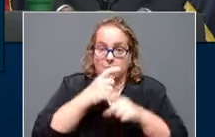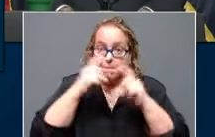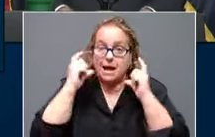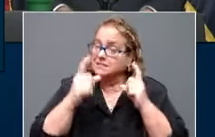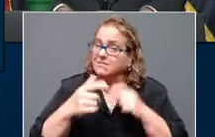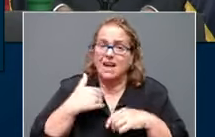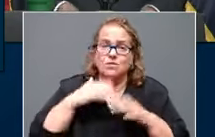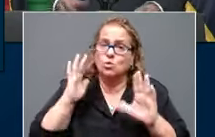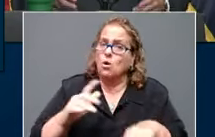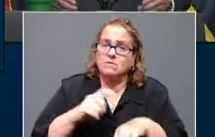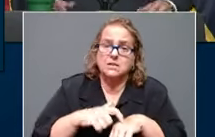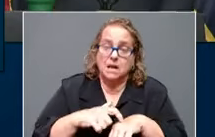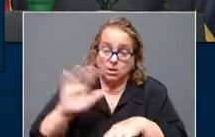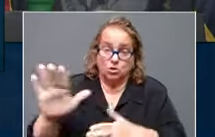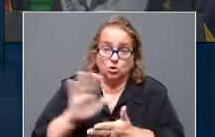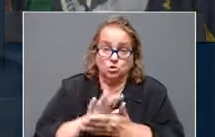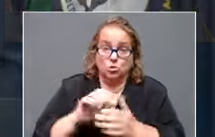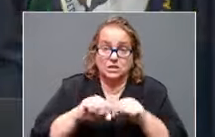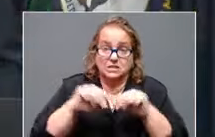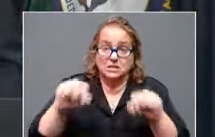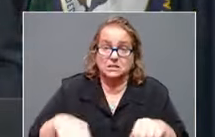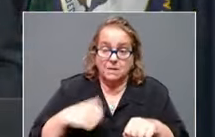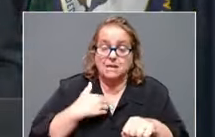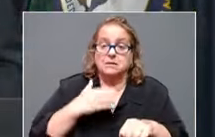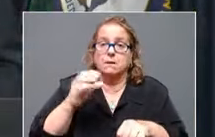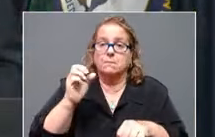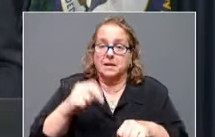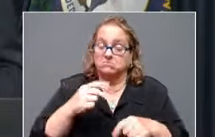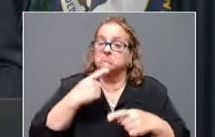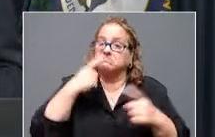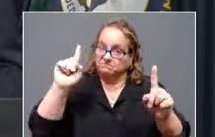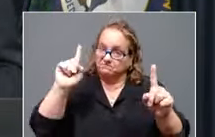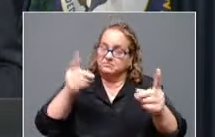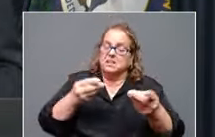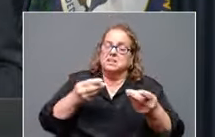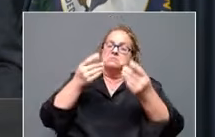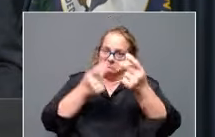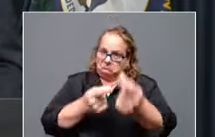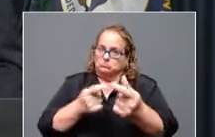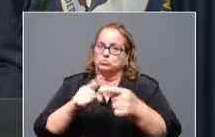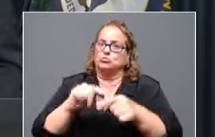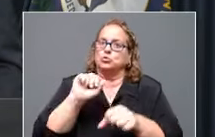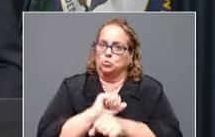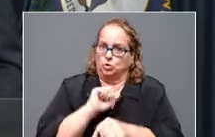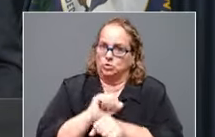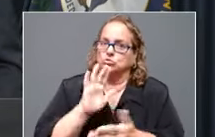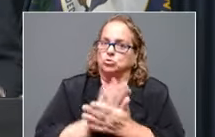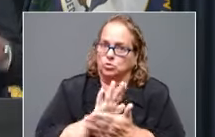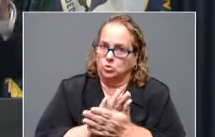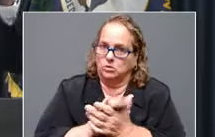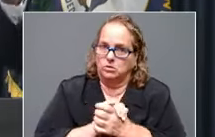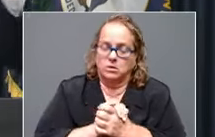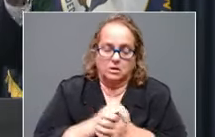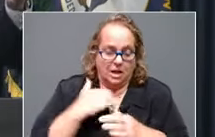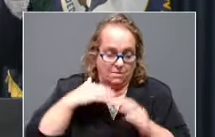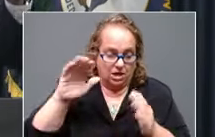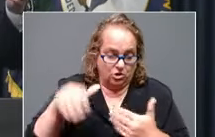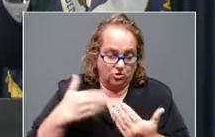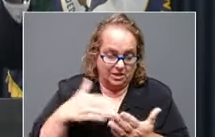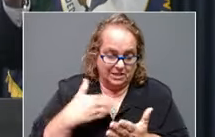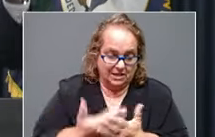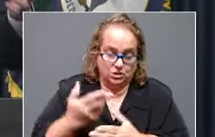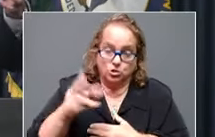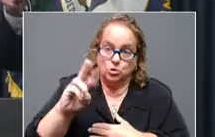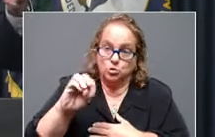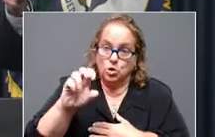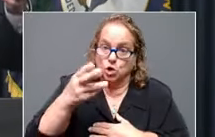executive order. And as we run through it, you will see that it is supported by a large coalition of every single